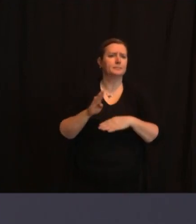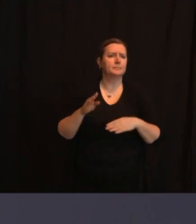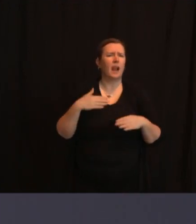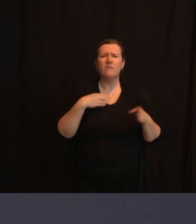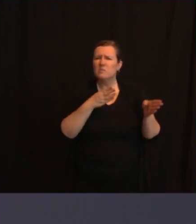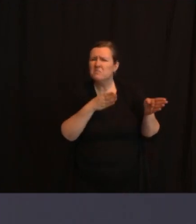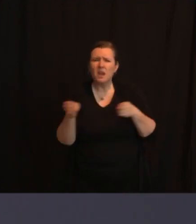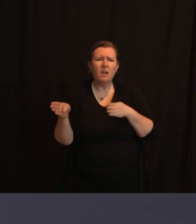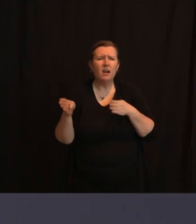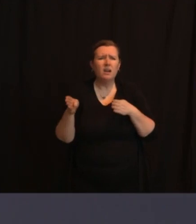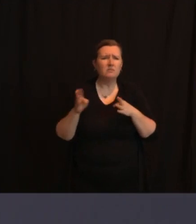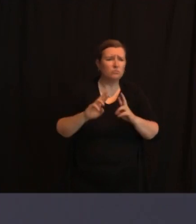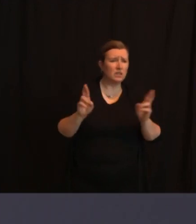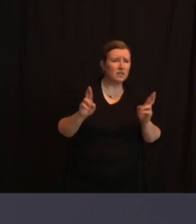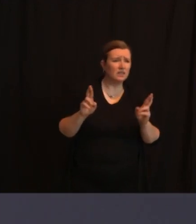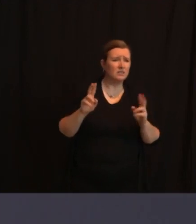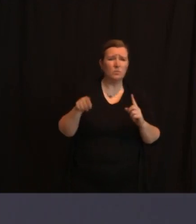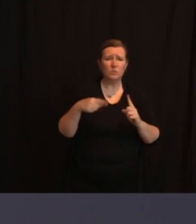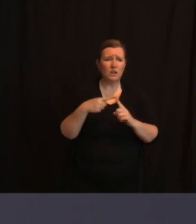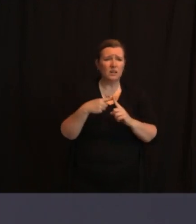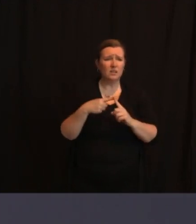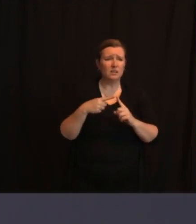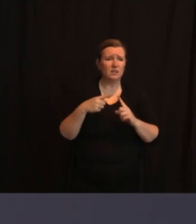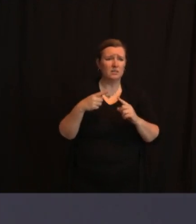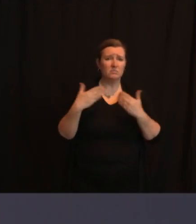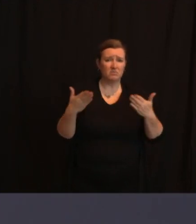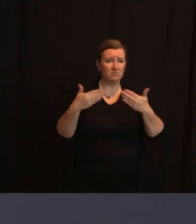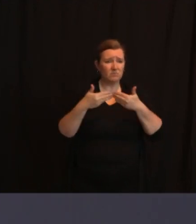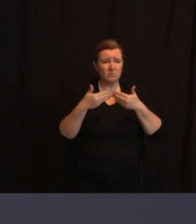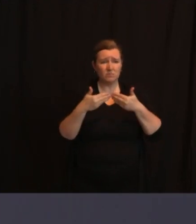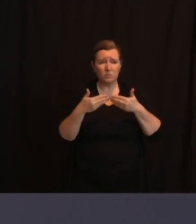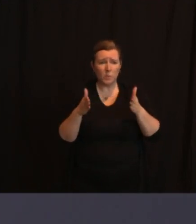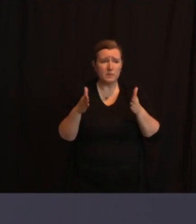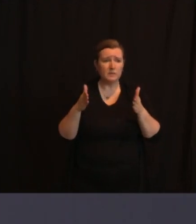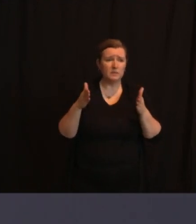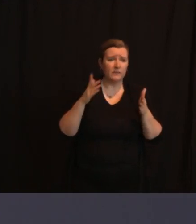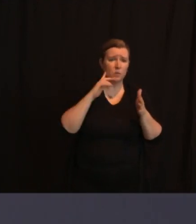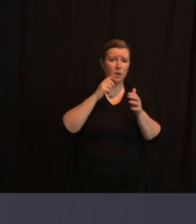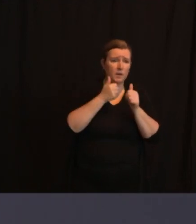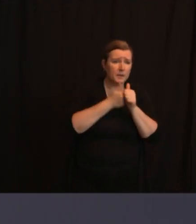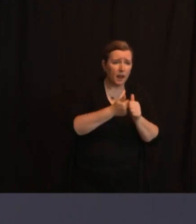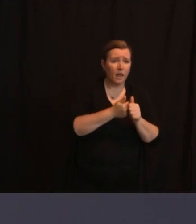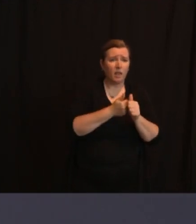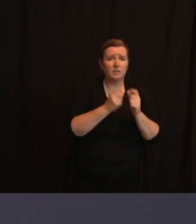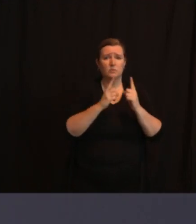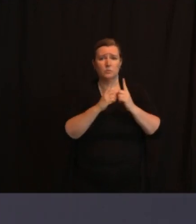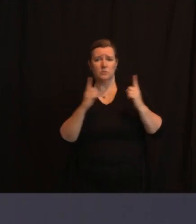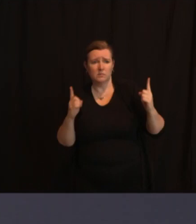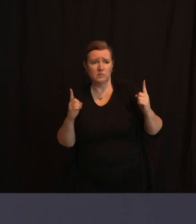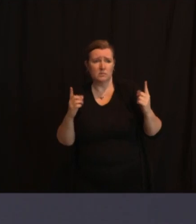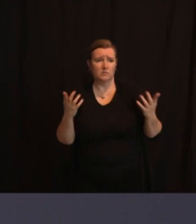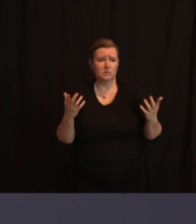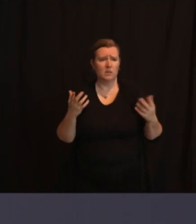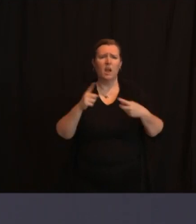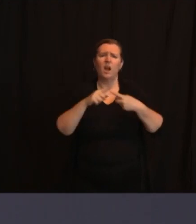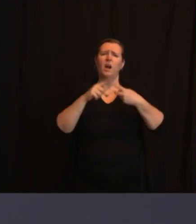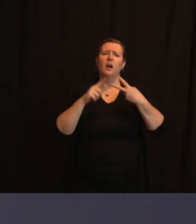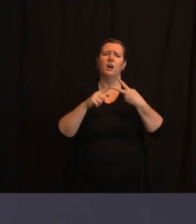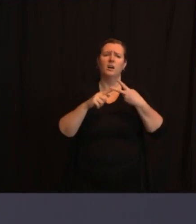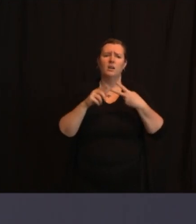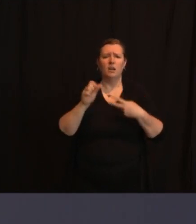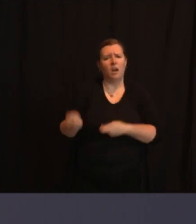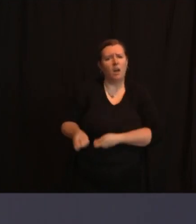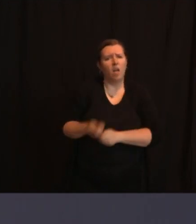open? And Governor, talk about the decision to lift restrictions on golf courses but not allowing small businesses to reopen.